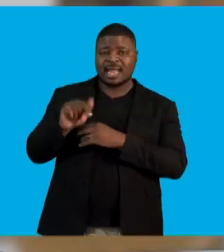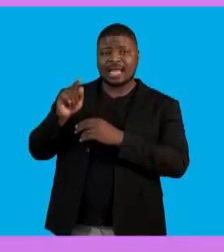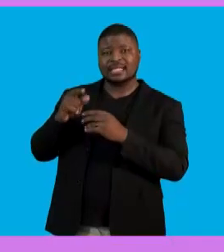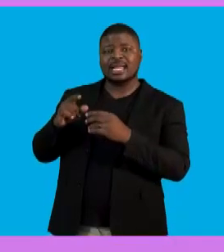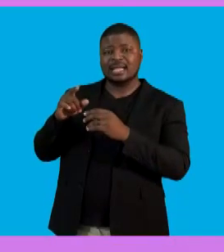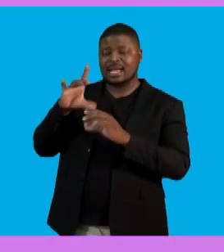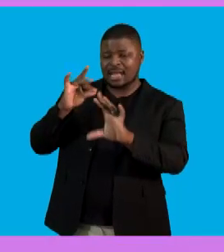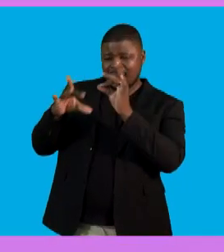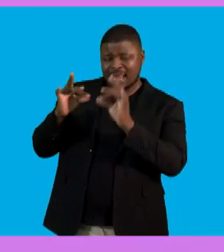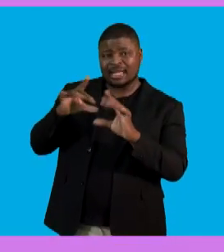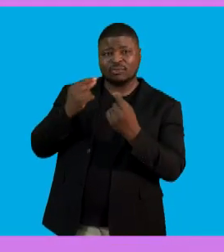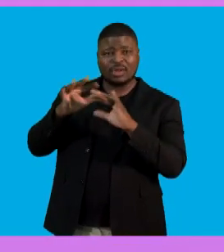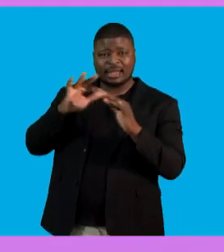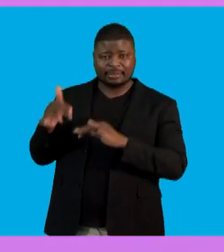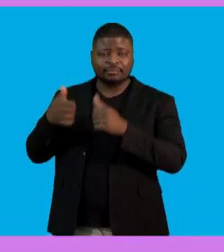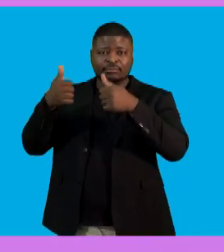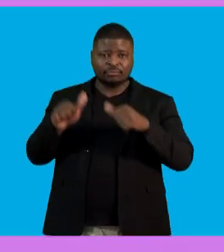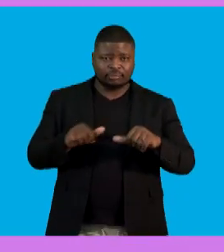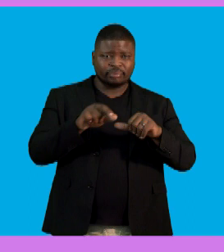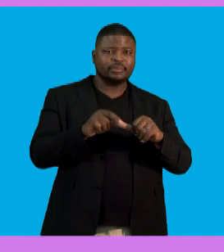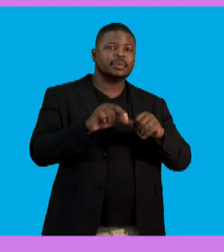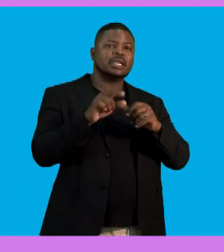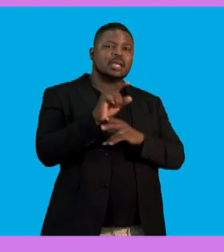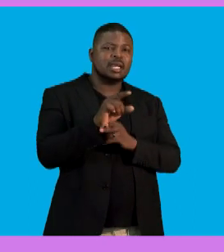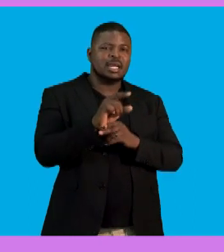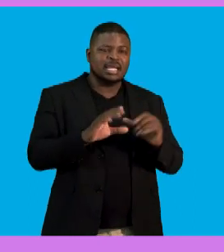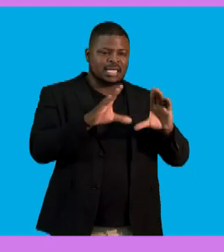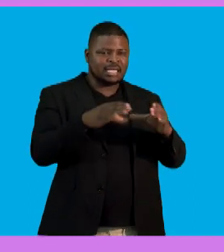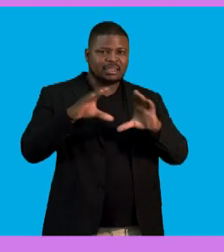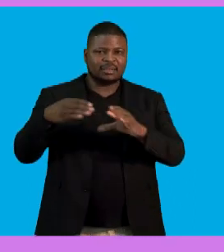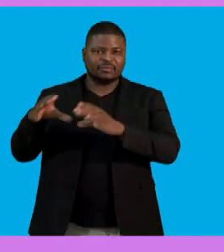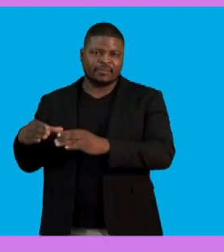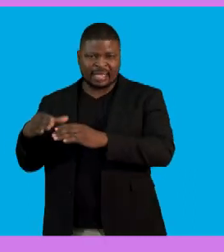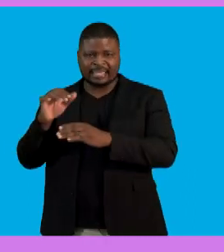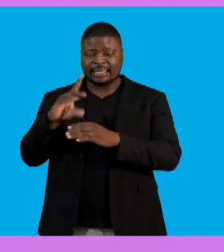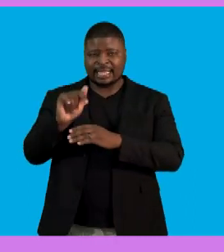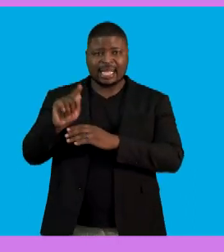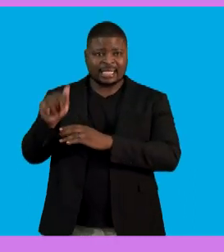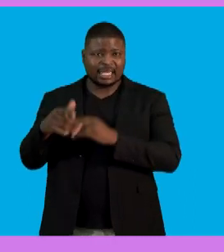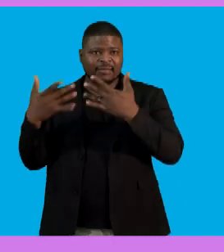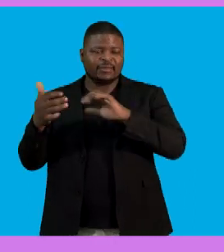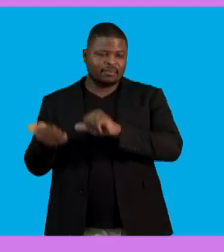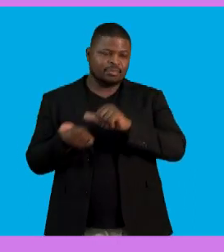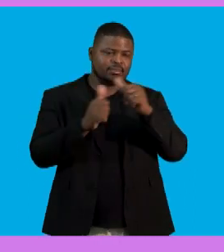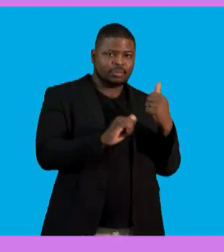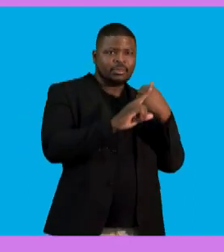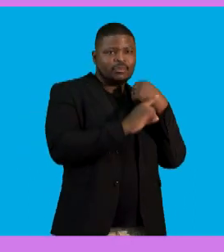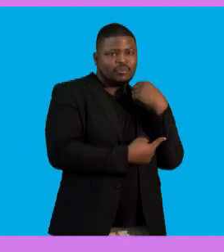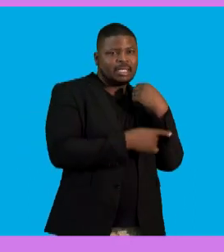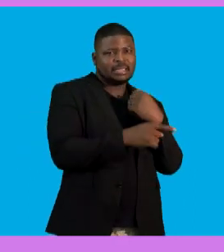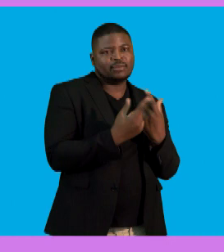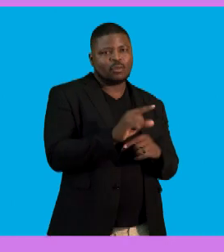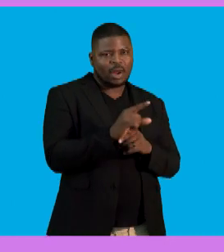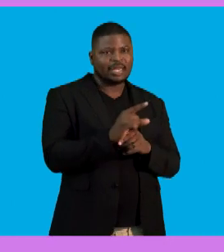there. We then lead on to the classify and organize phase, and lastly, you move into the collect phase. And then again, like I said,